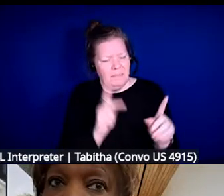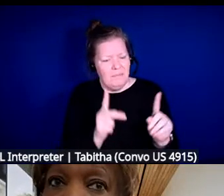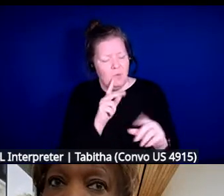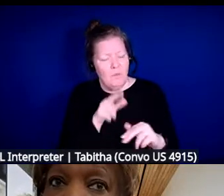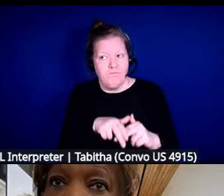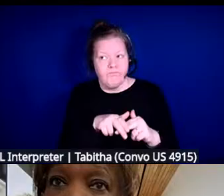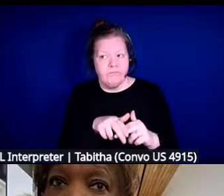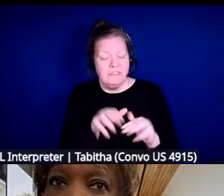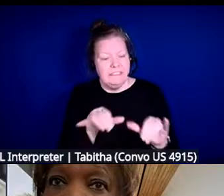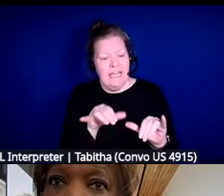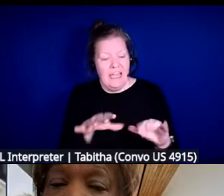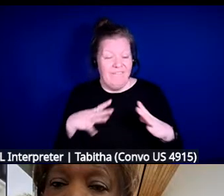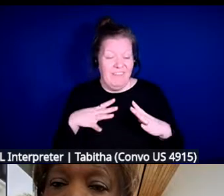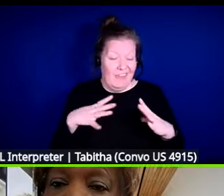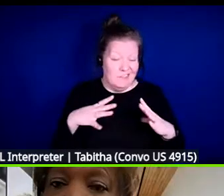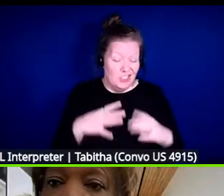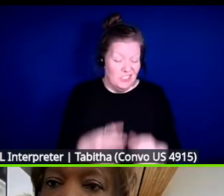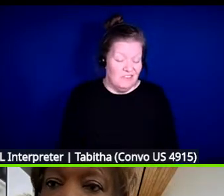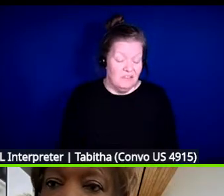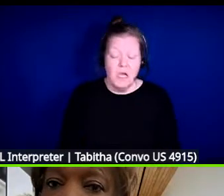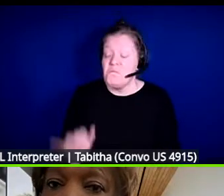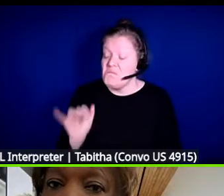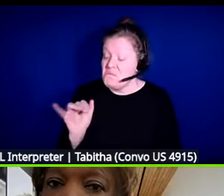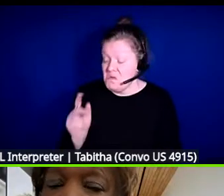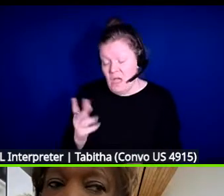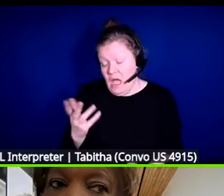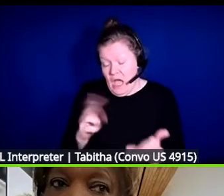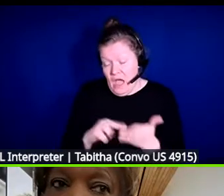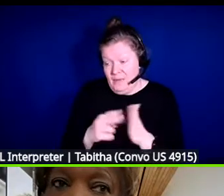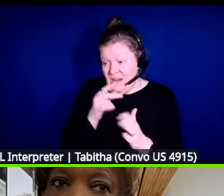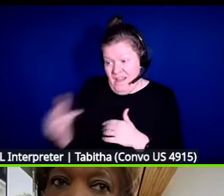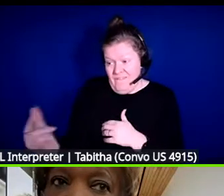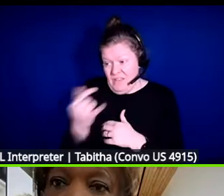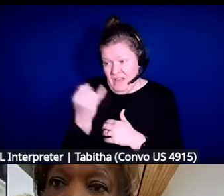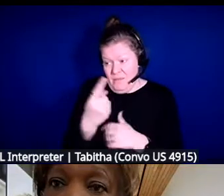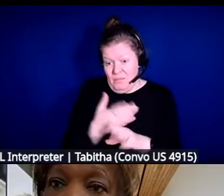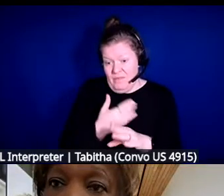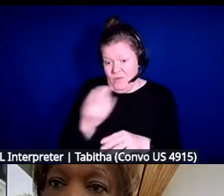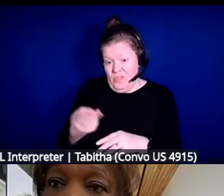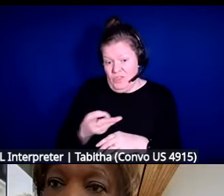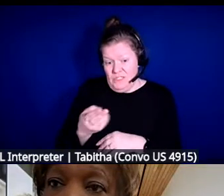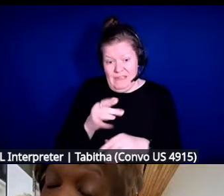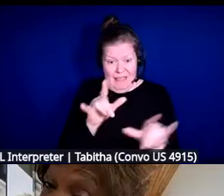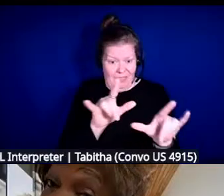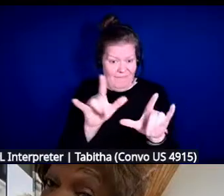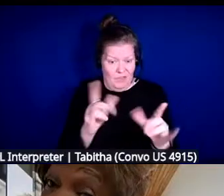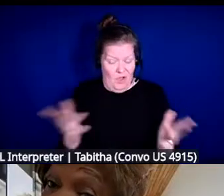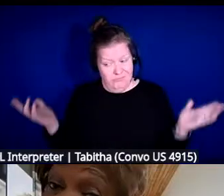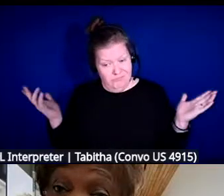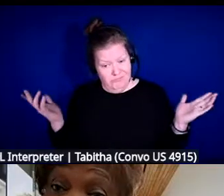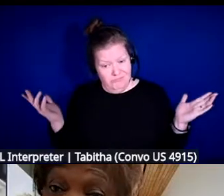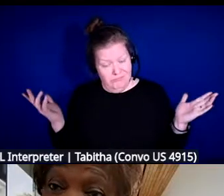there doing their vacations. Okay. I mean, I ain't flying back till Thursday. I love y'all.